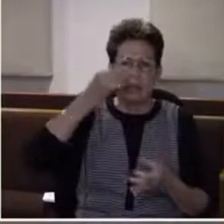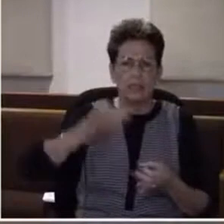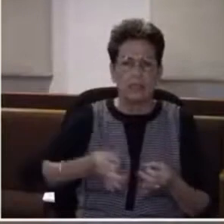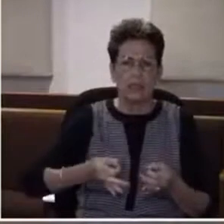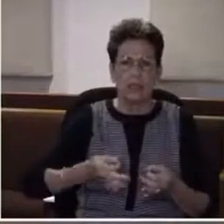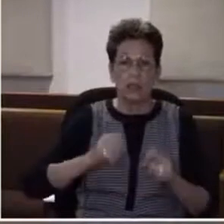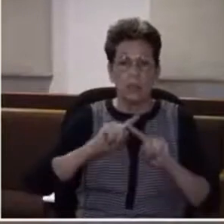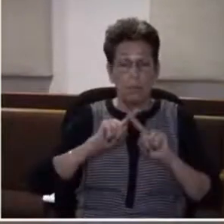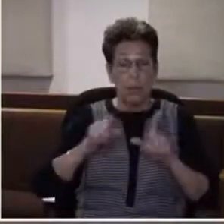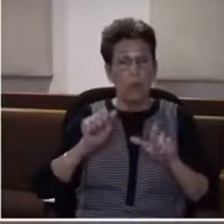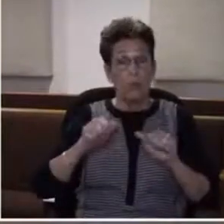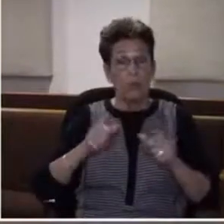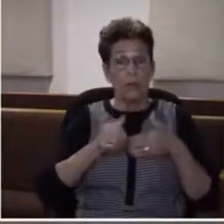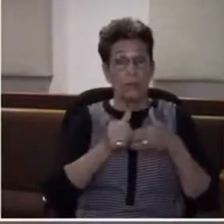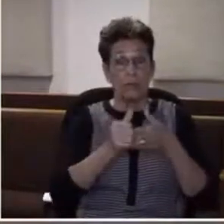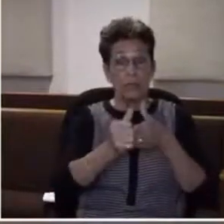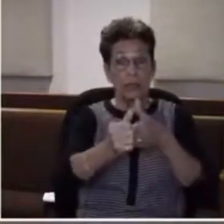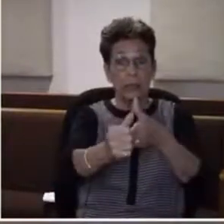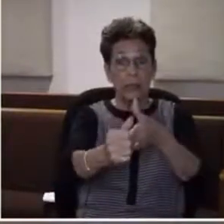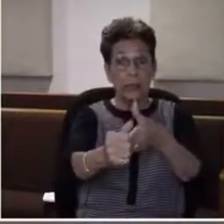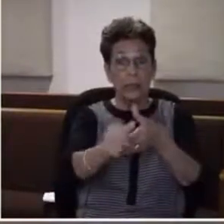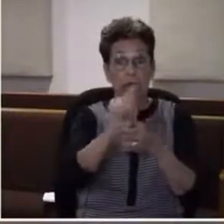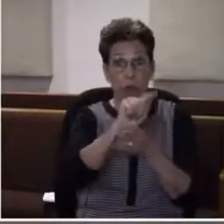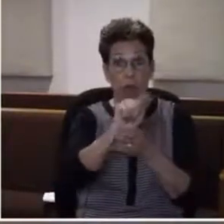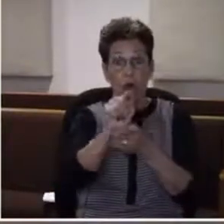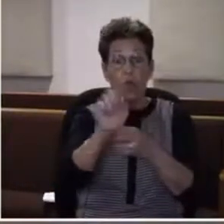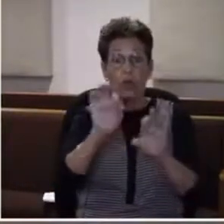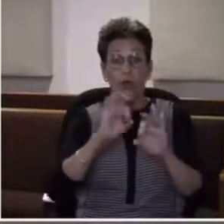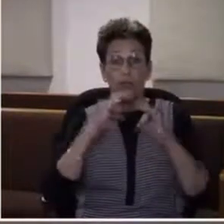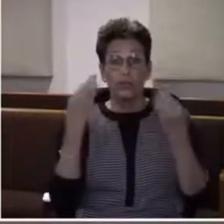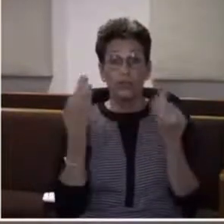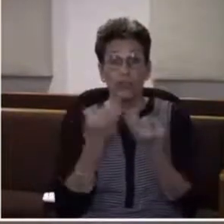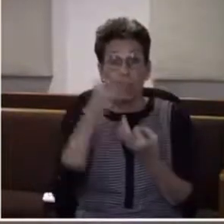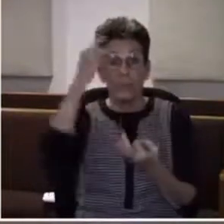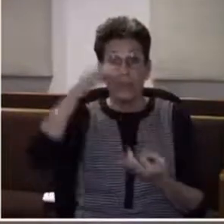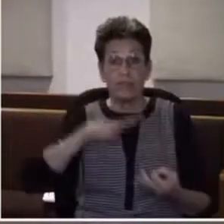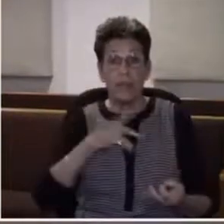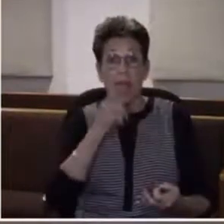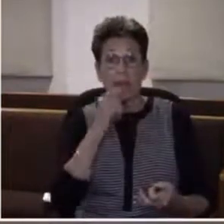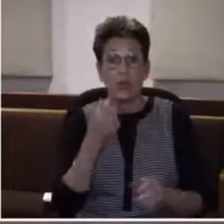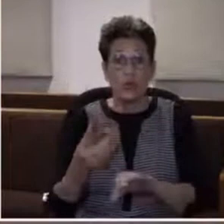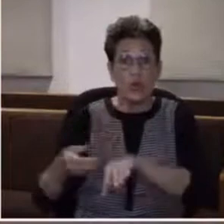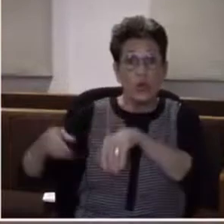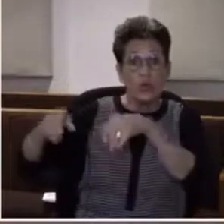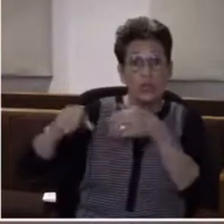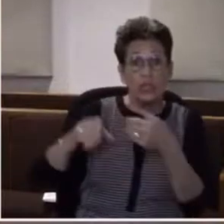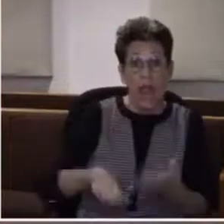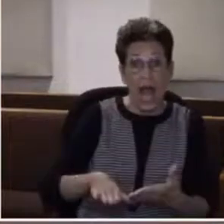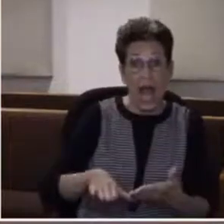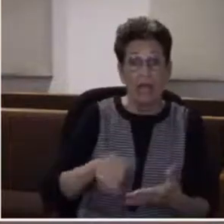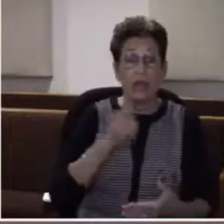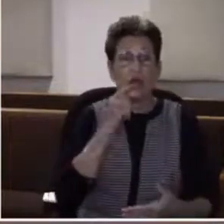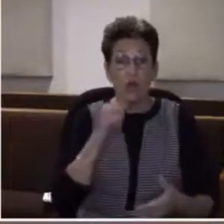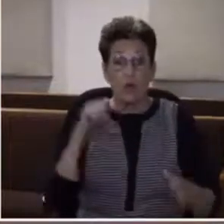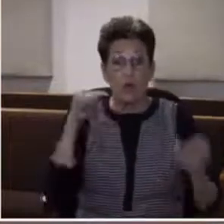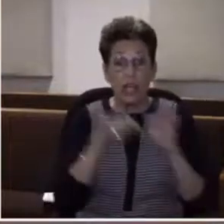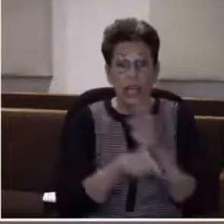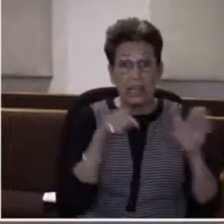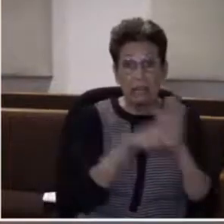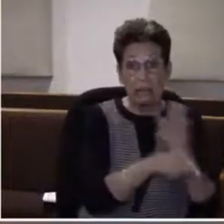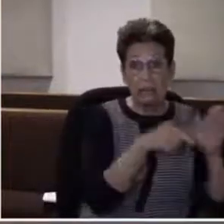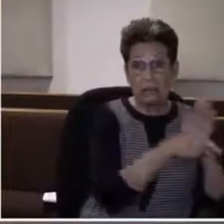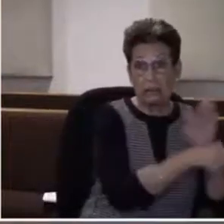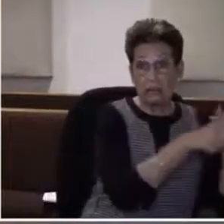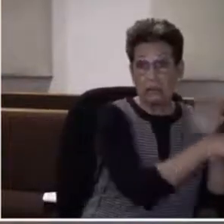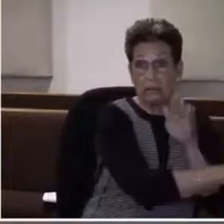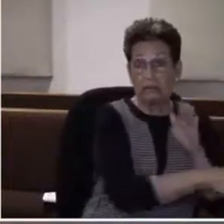lead those families of those men that got killed. They followed him as they saw repentance, brokenness, as they saw the